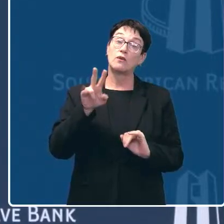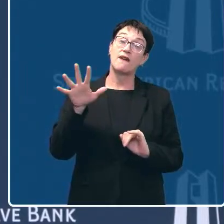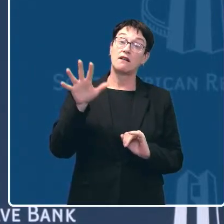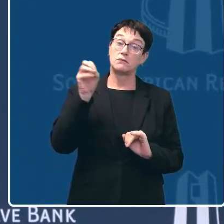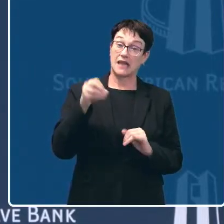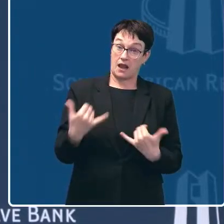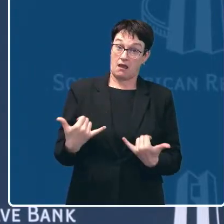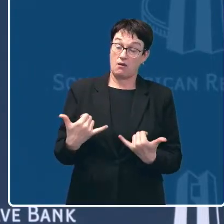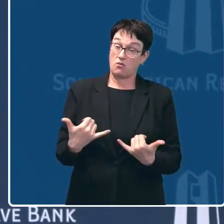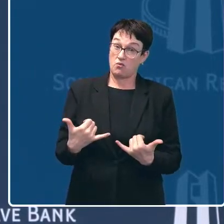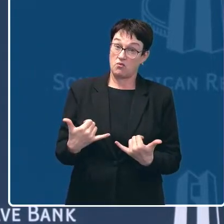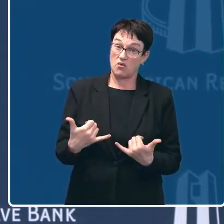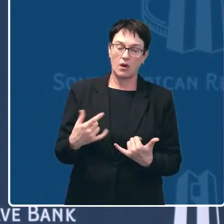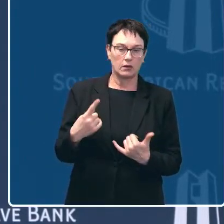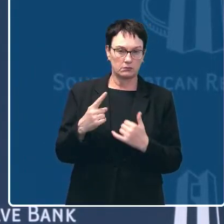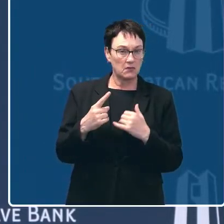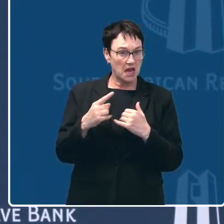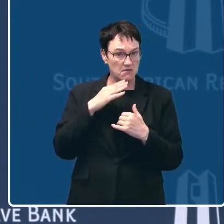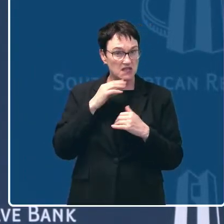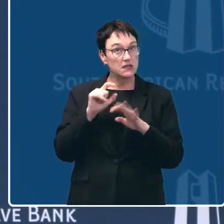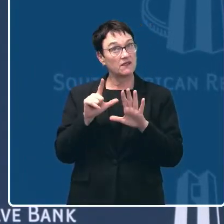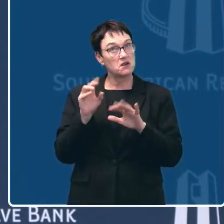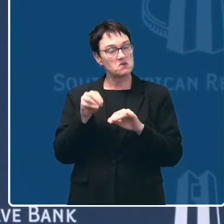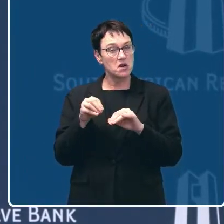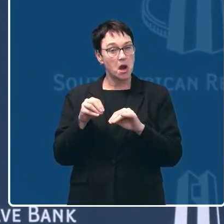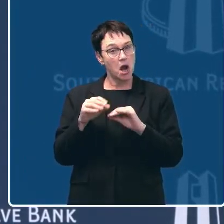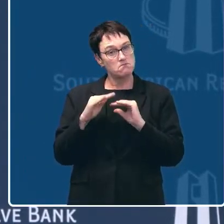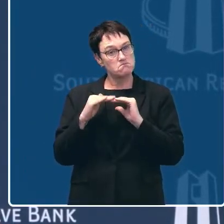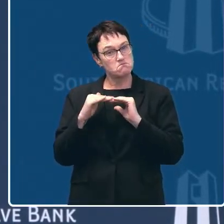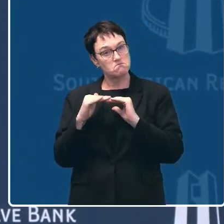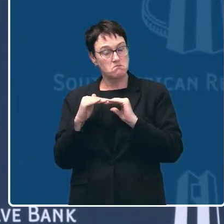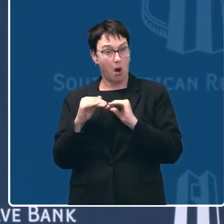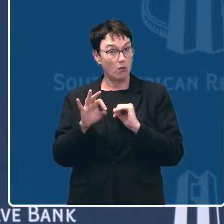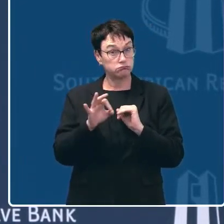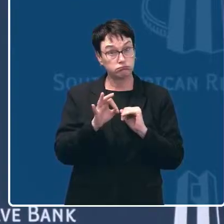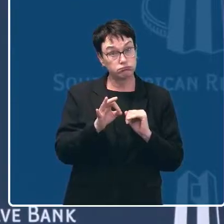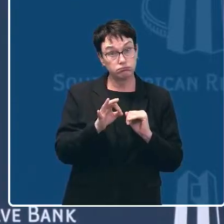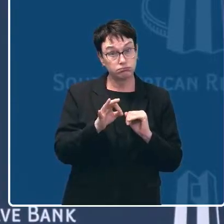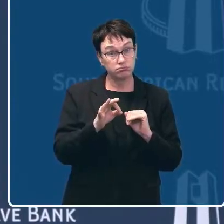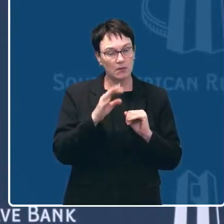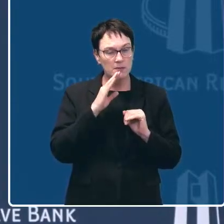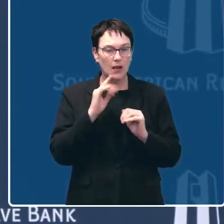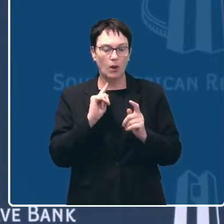now. That is very close, and that might be a rounding off error, and